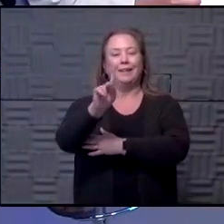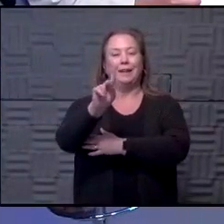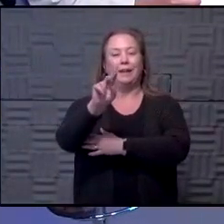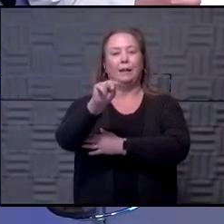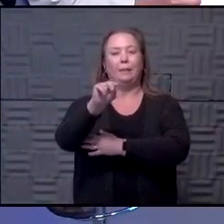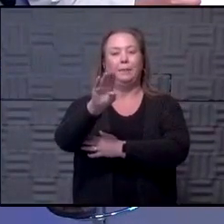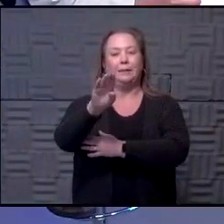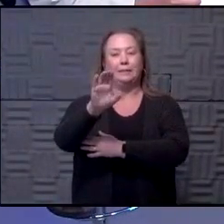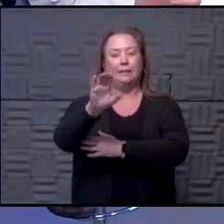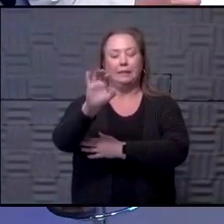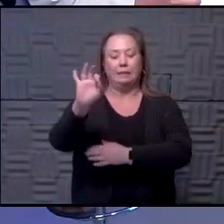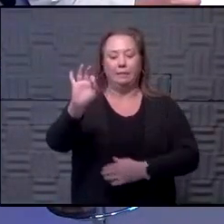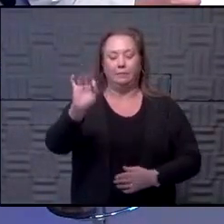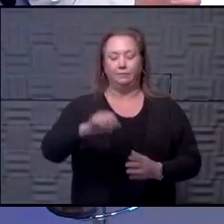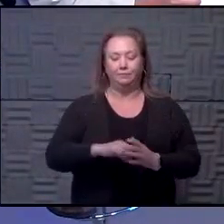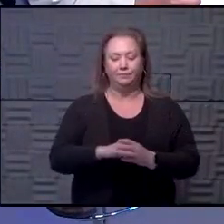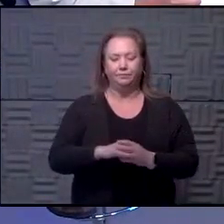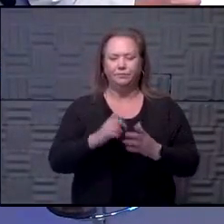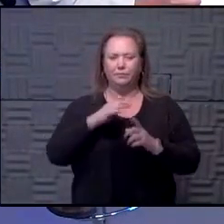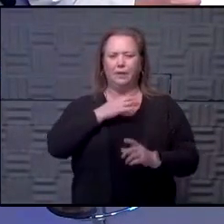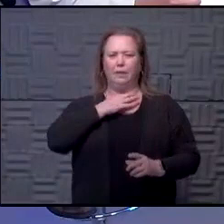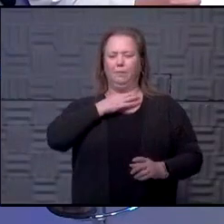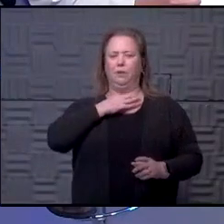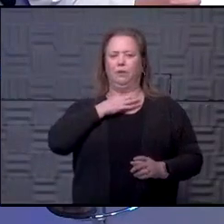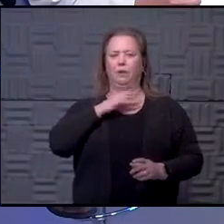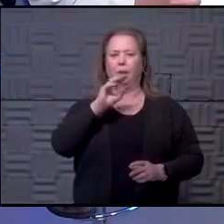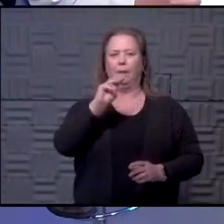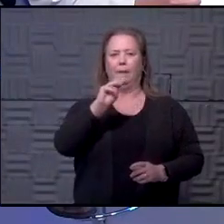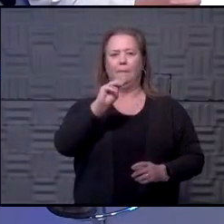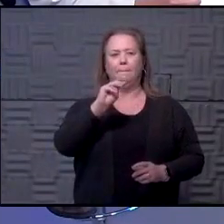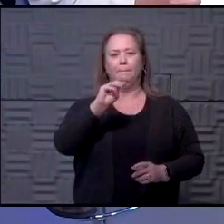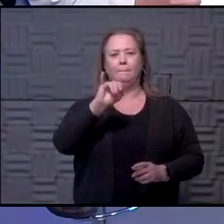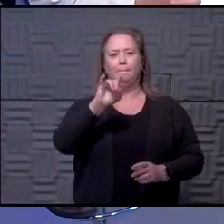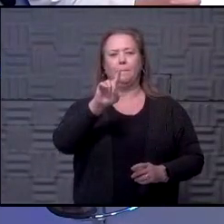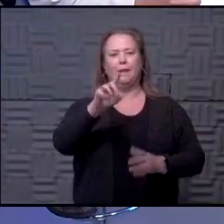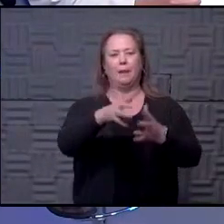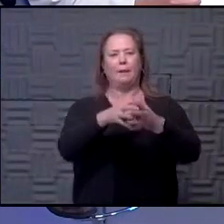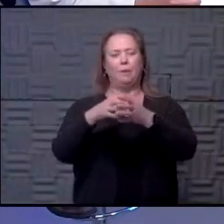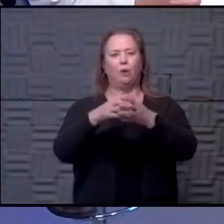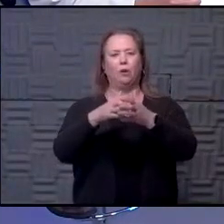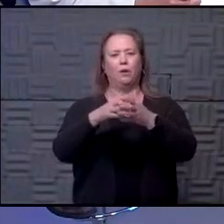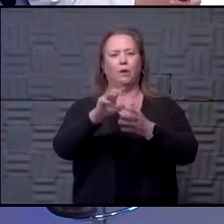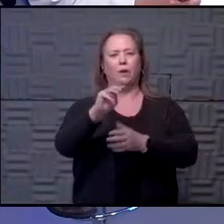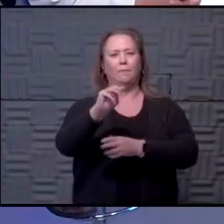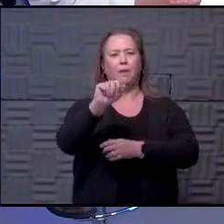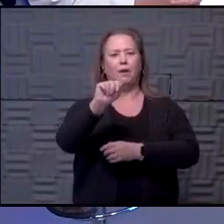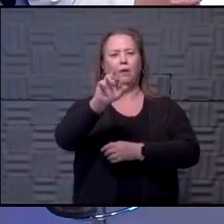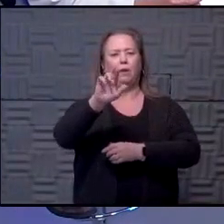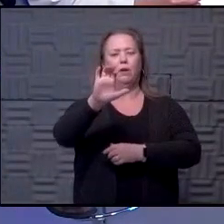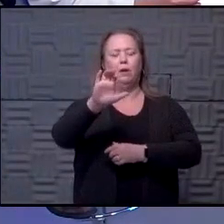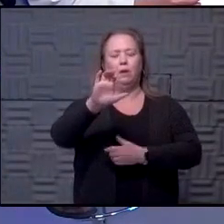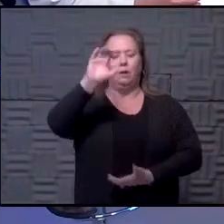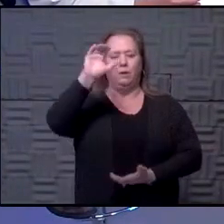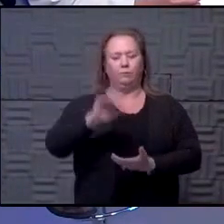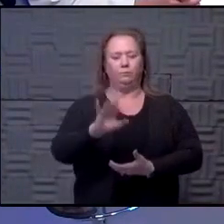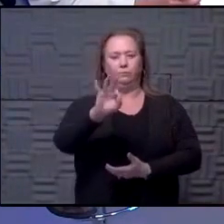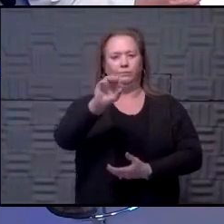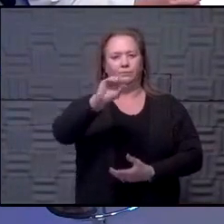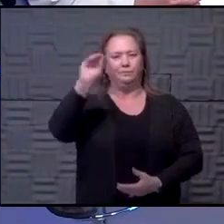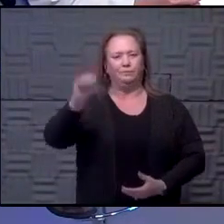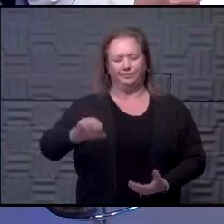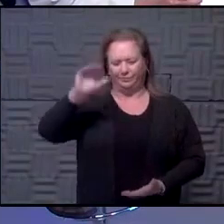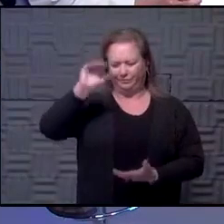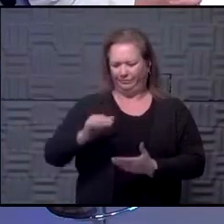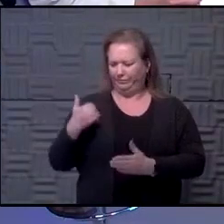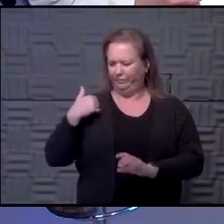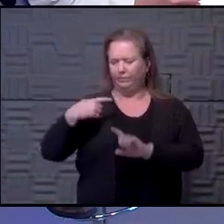Hey, you kind of touched on this a little bit, but I'm curious. Mid-America Regional Council saw something like a 90% drop in daily new cases from what we saw, I think, like a